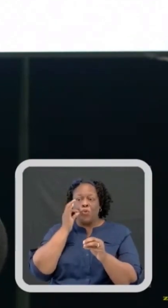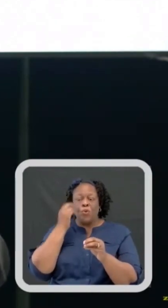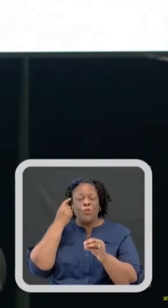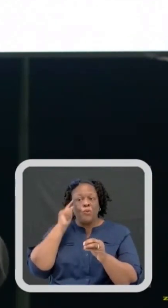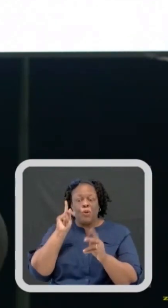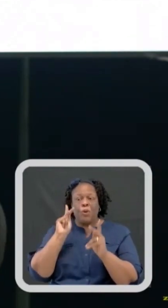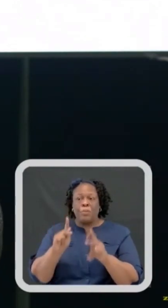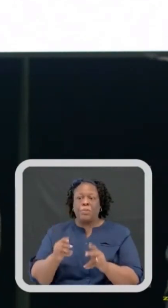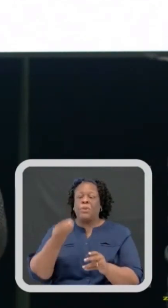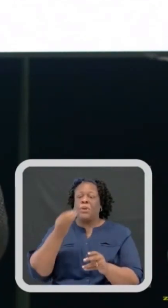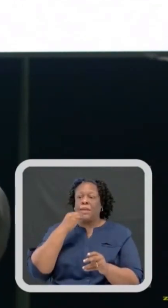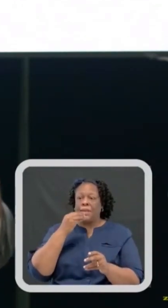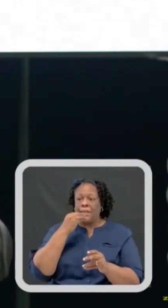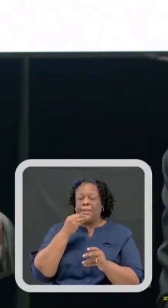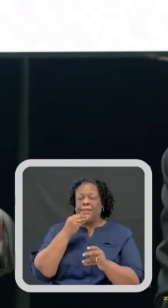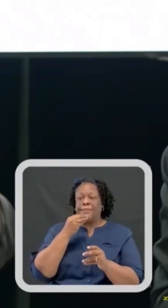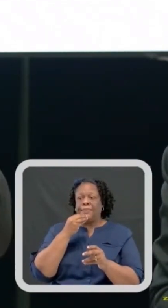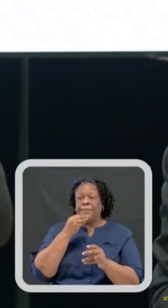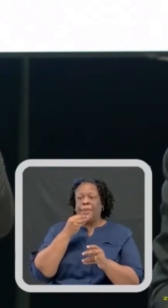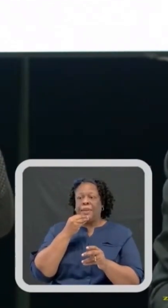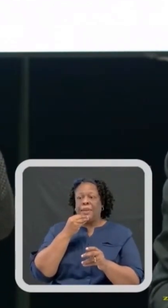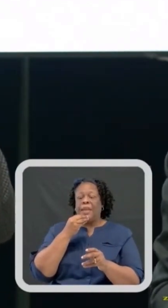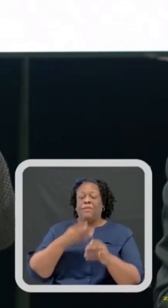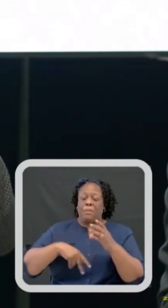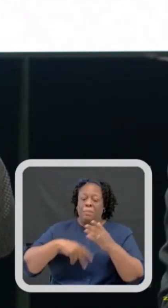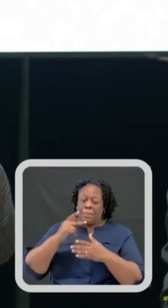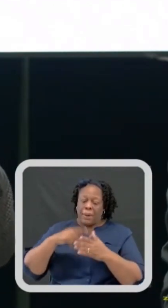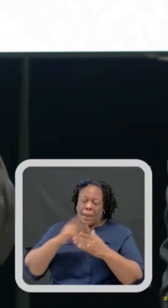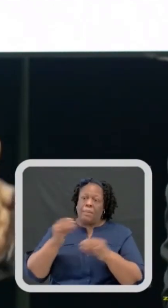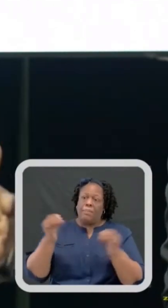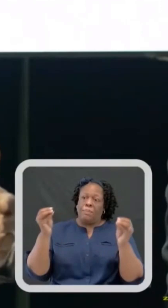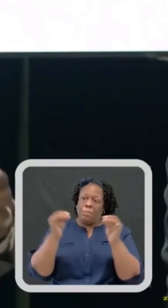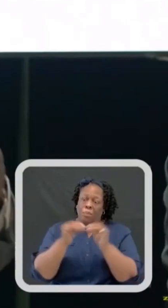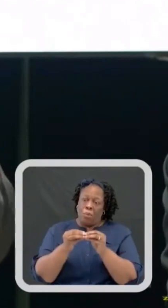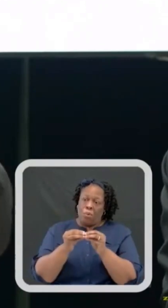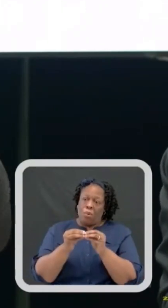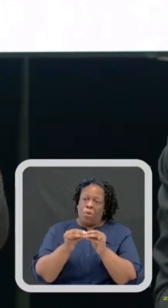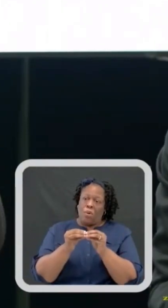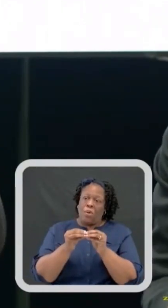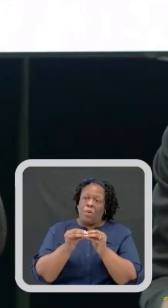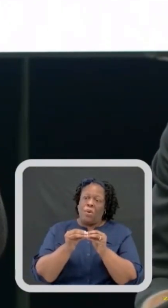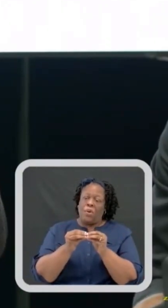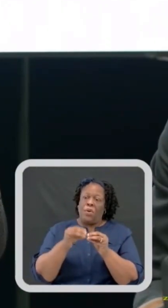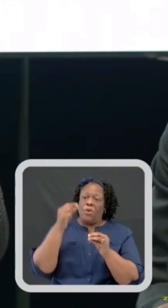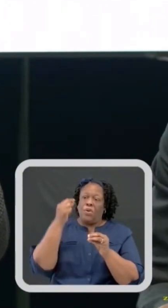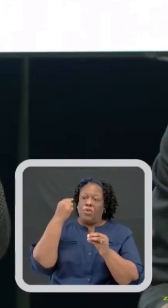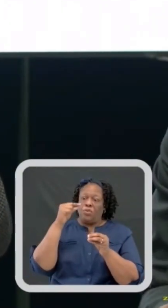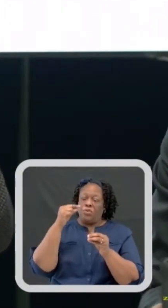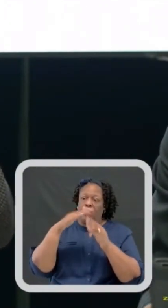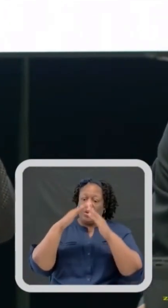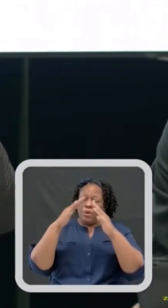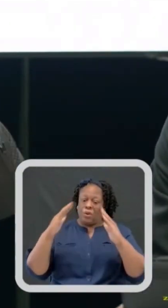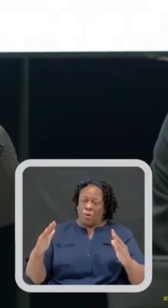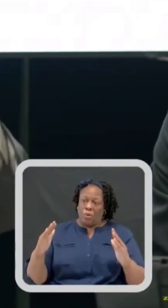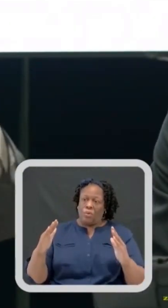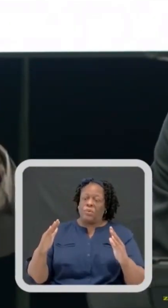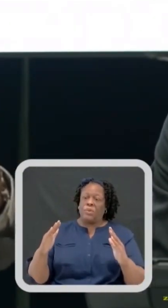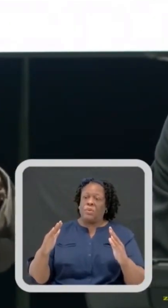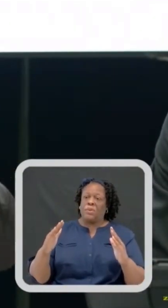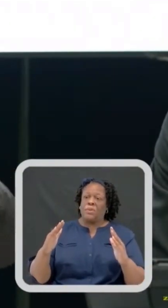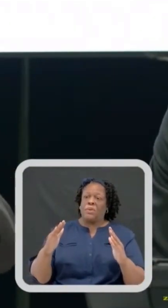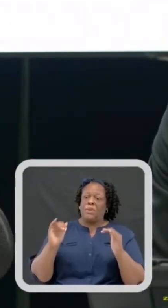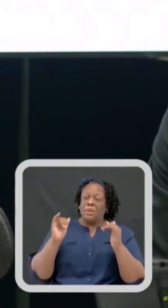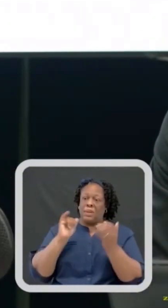agricultural input by planting more food, our greenhouse project that we want to improve, that's